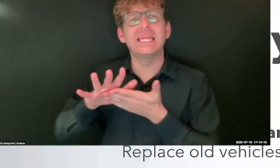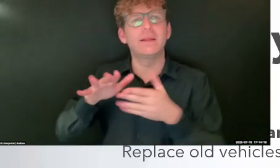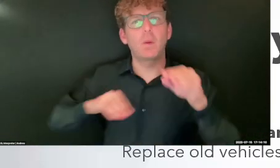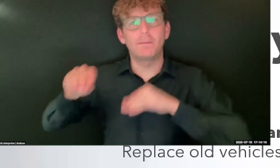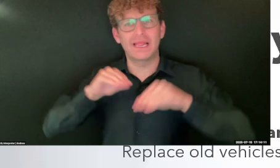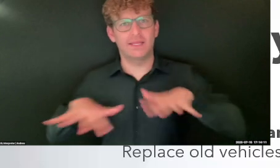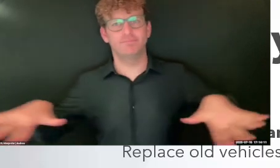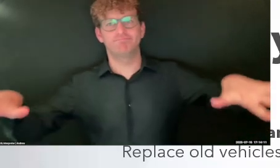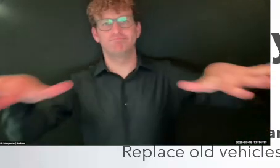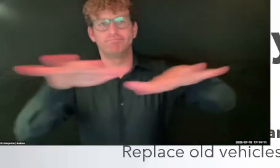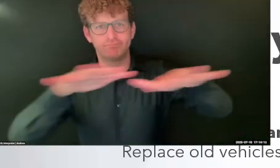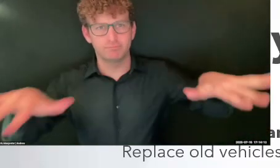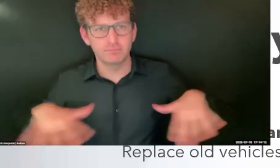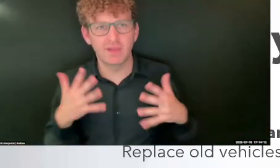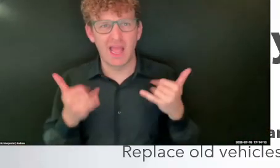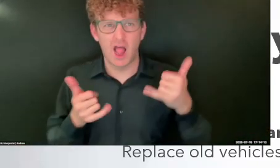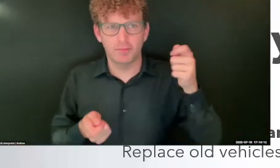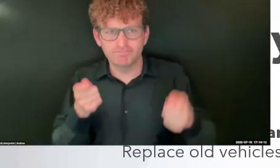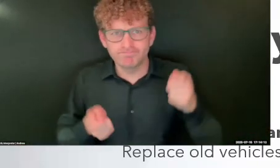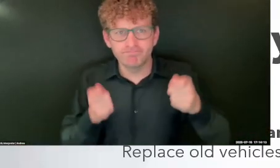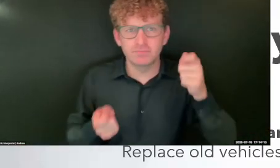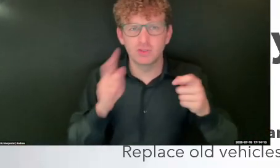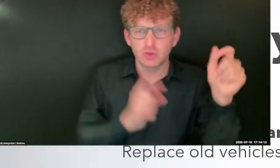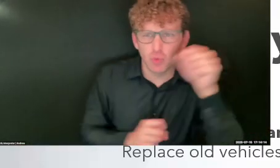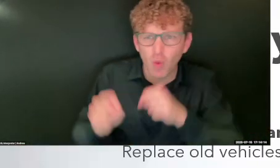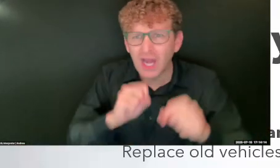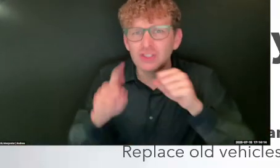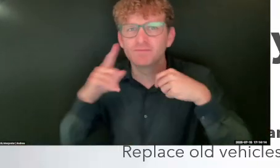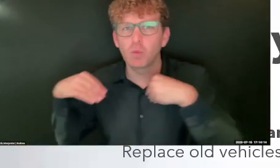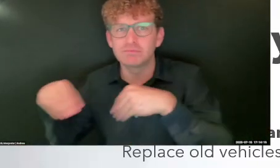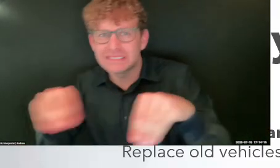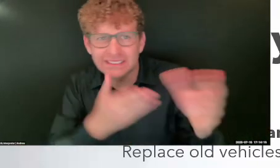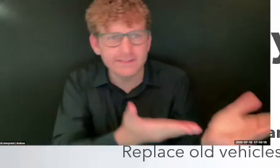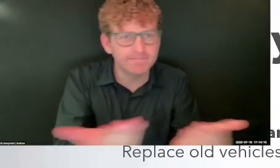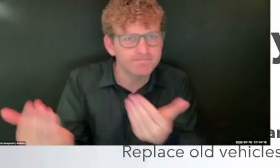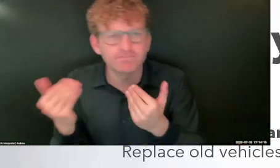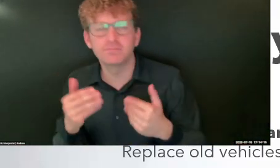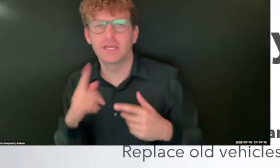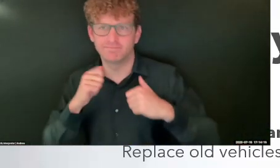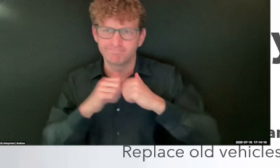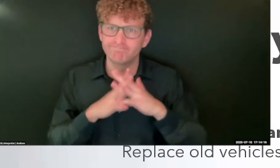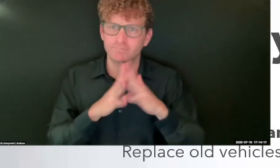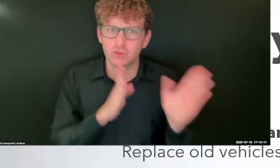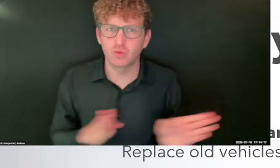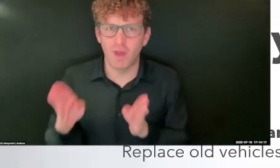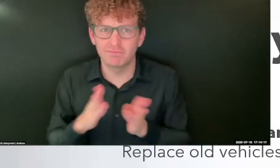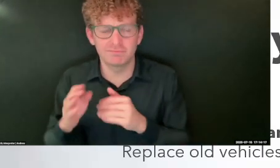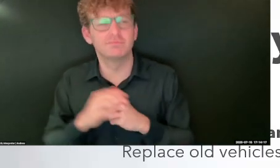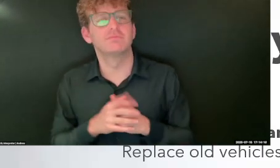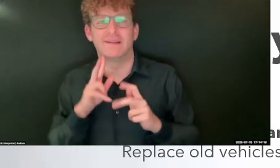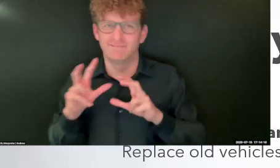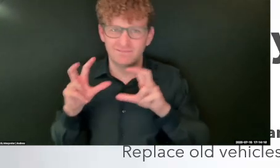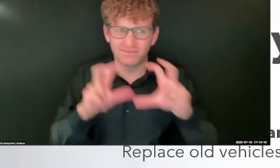implementing these kinds of investments. Statewide CMO was created following the pilots, which provides funds